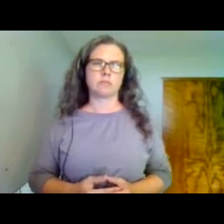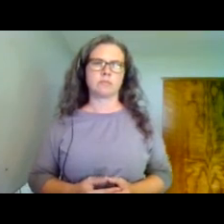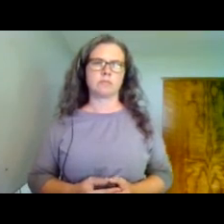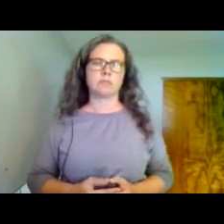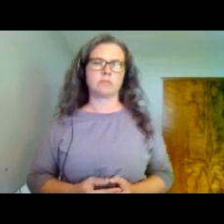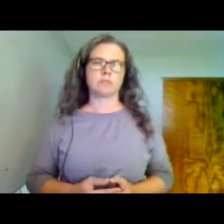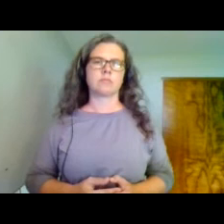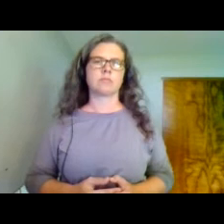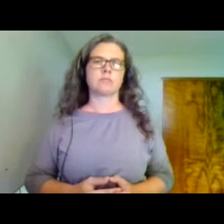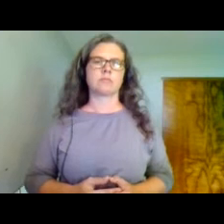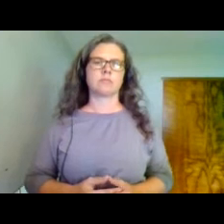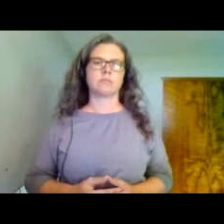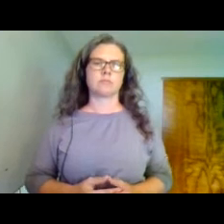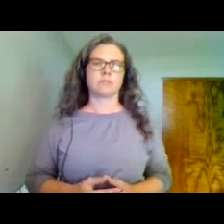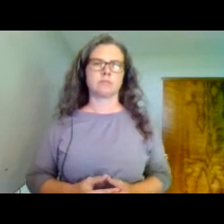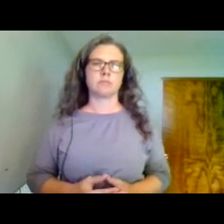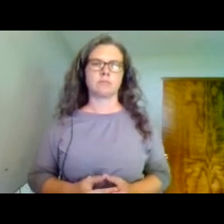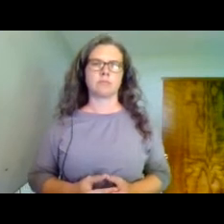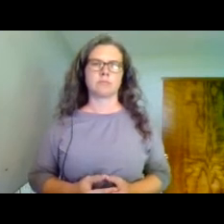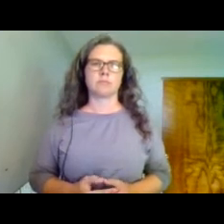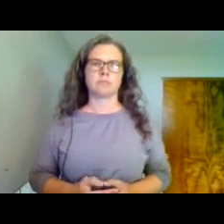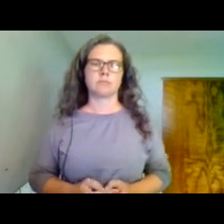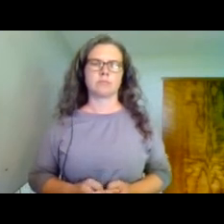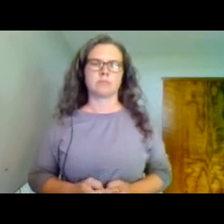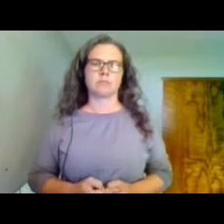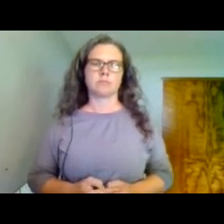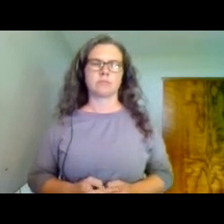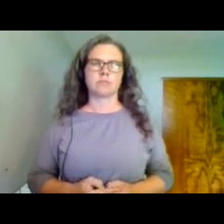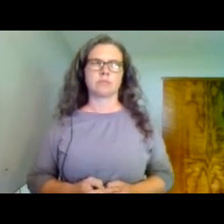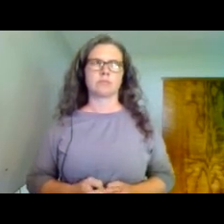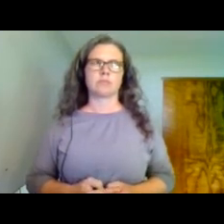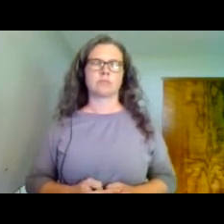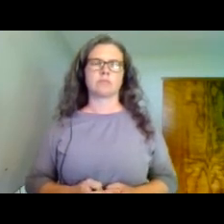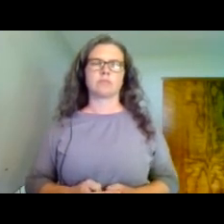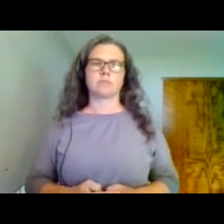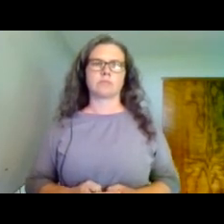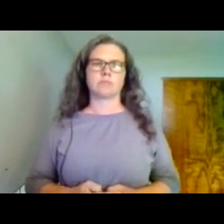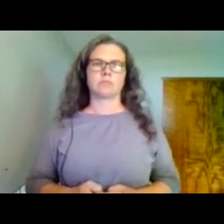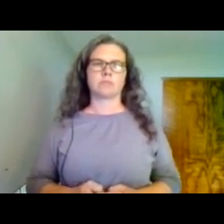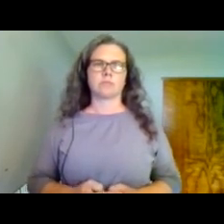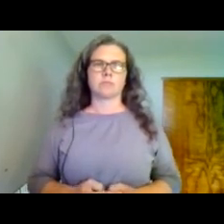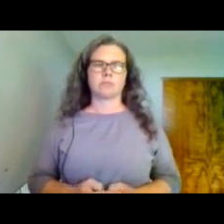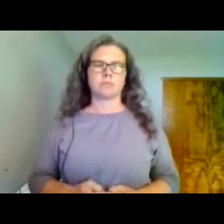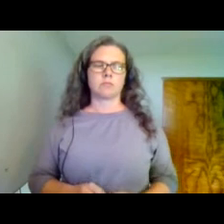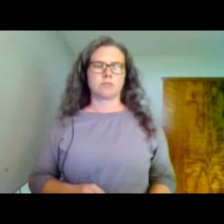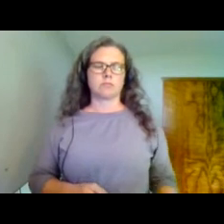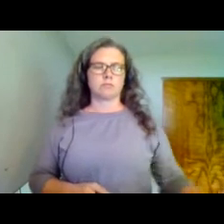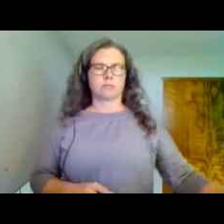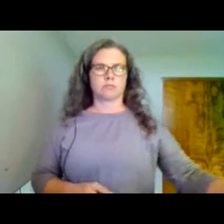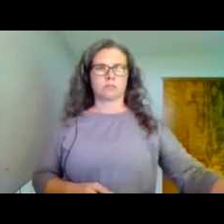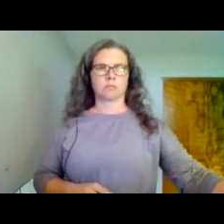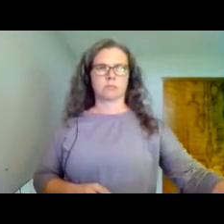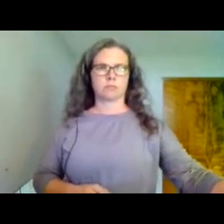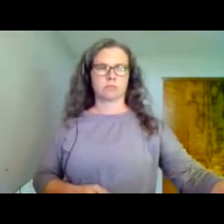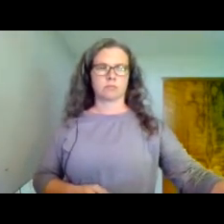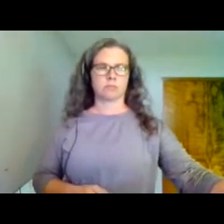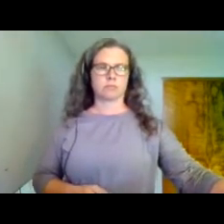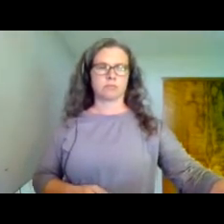about catching in these socks, especially any type of oils. They can add certain additives to